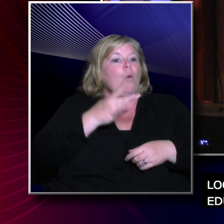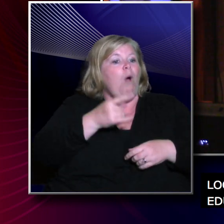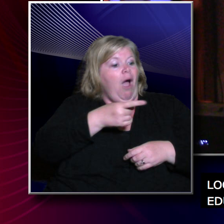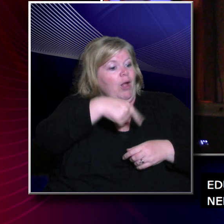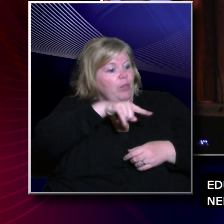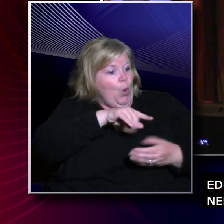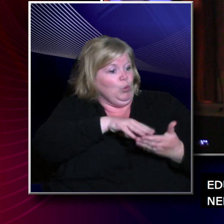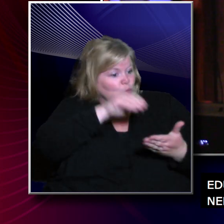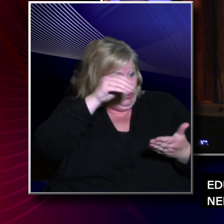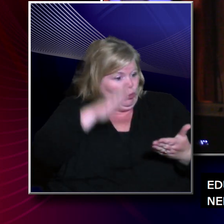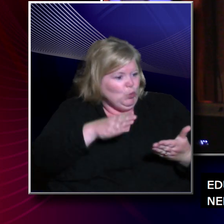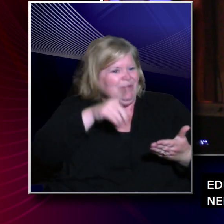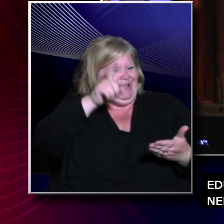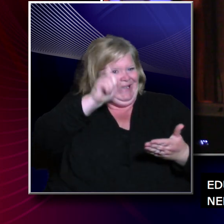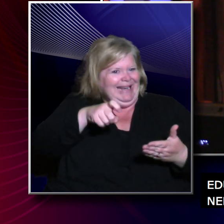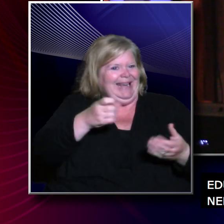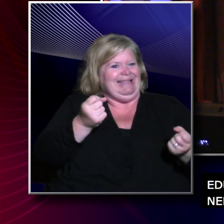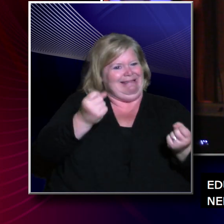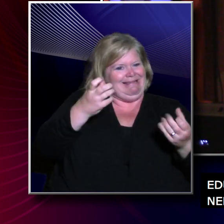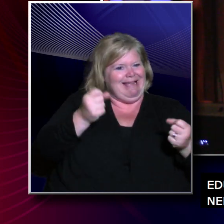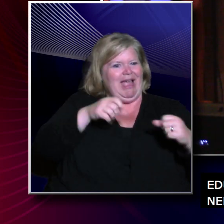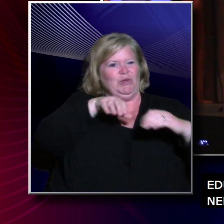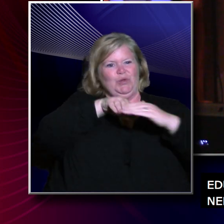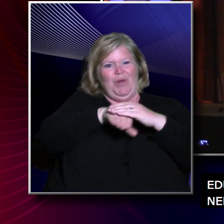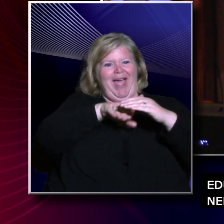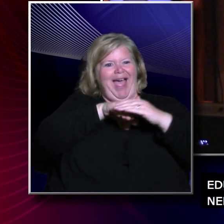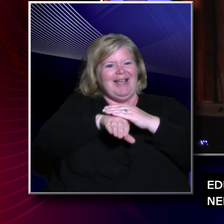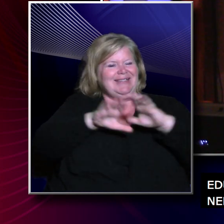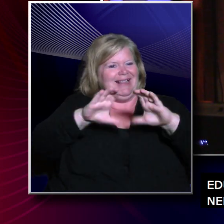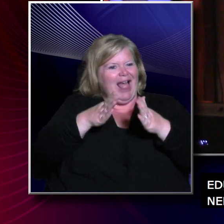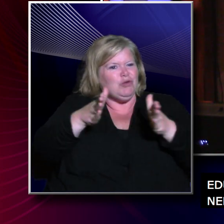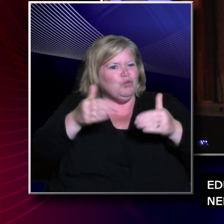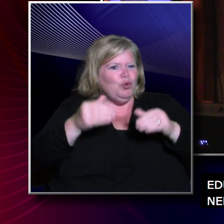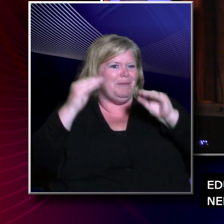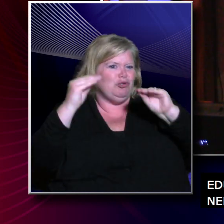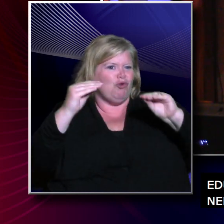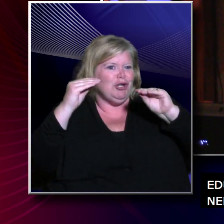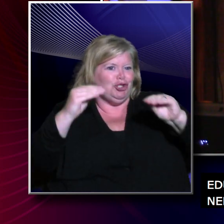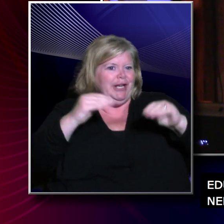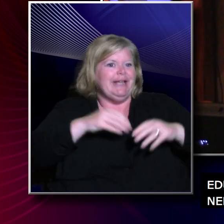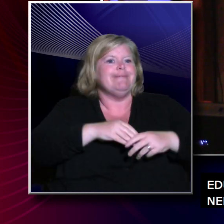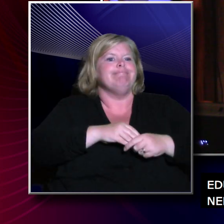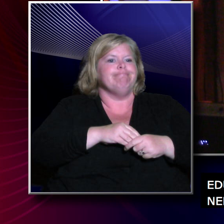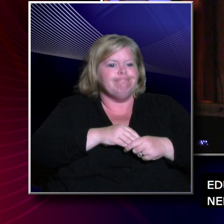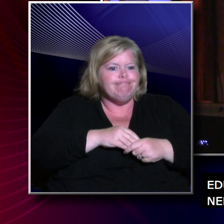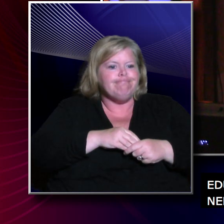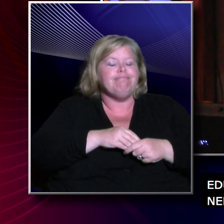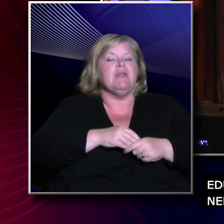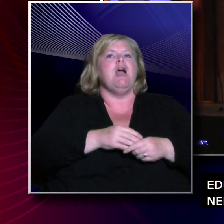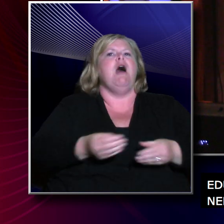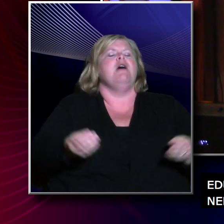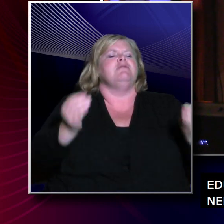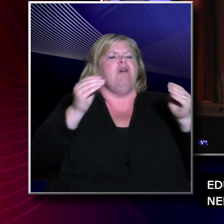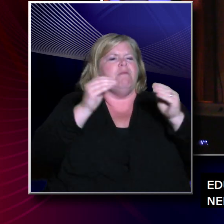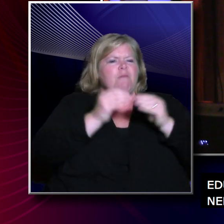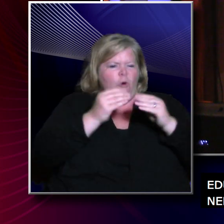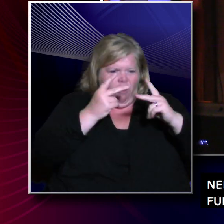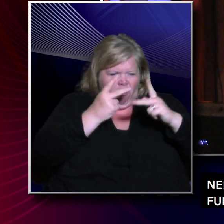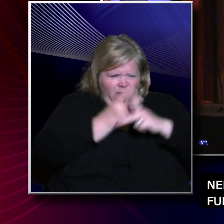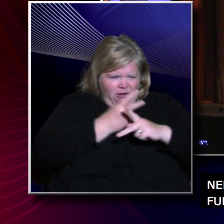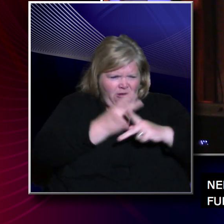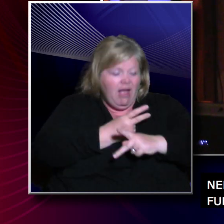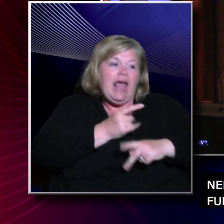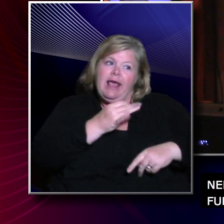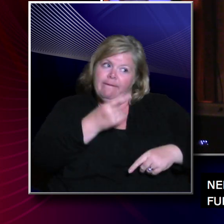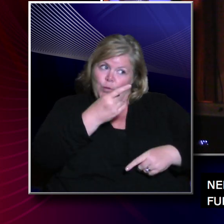time to access the classroom instruction. So further breakdown, if you're interested in